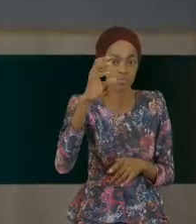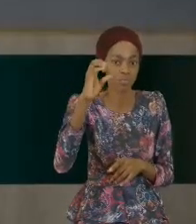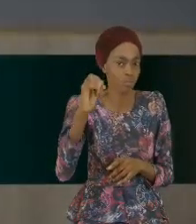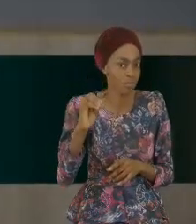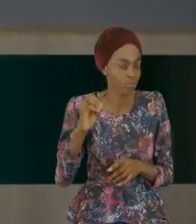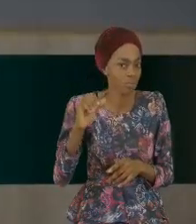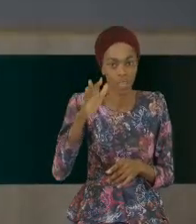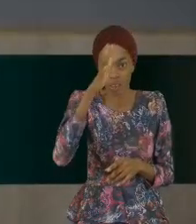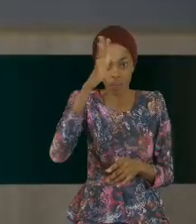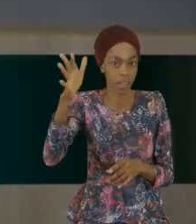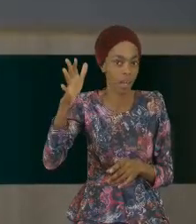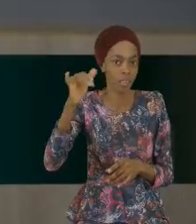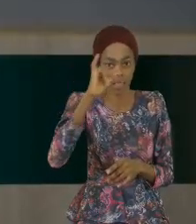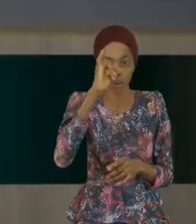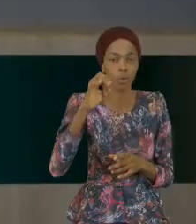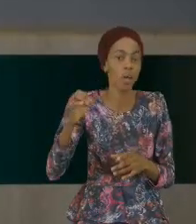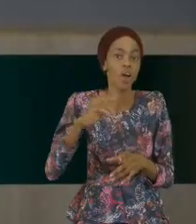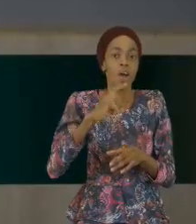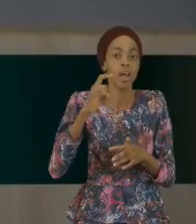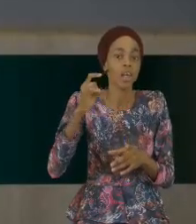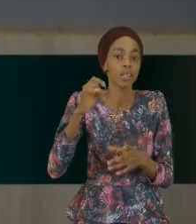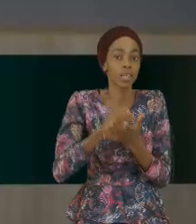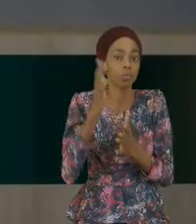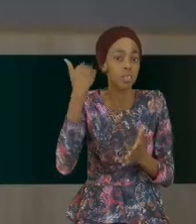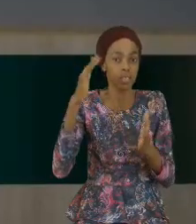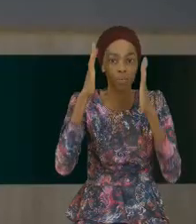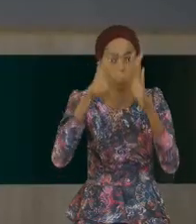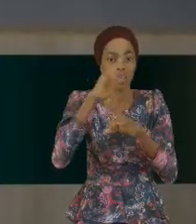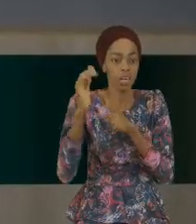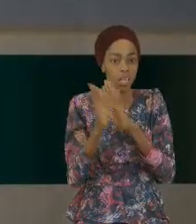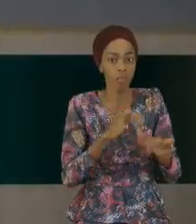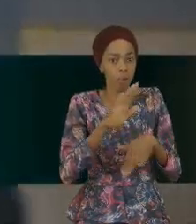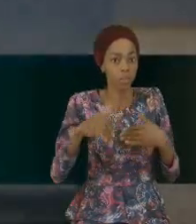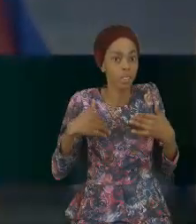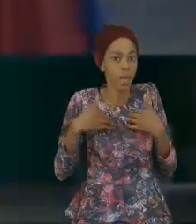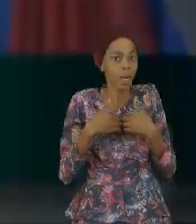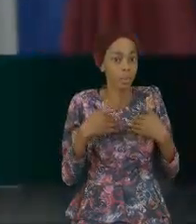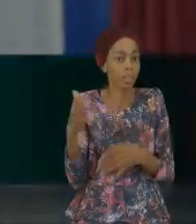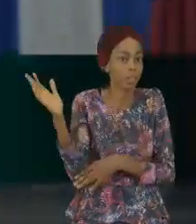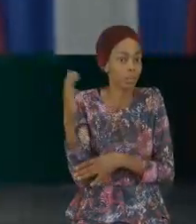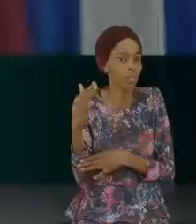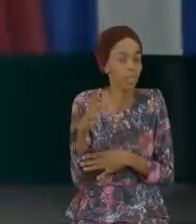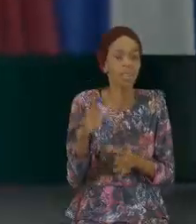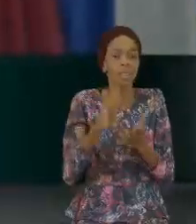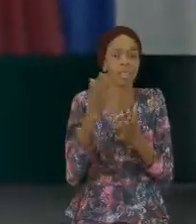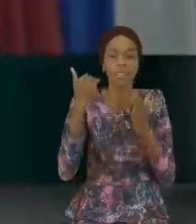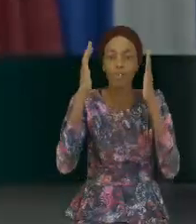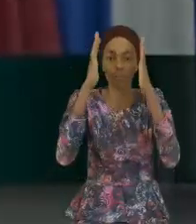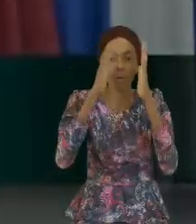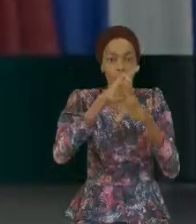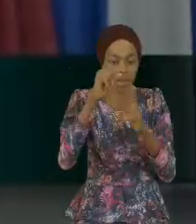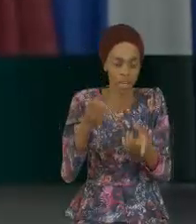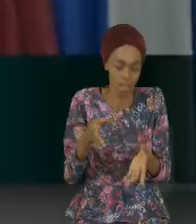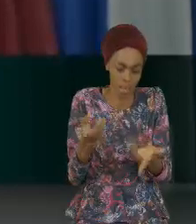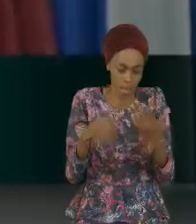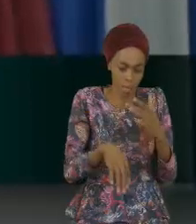the sheep and all the cattle of Jethro? That's the focus. Why did he come out? That's the focus. Why did